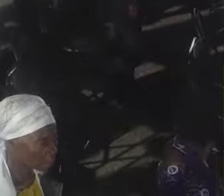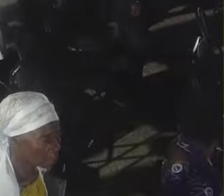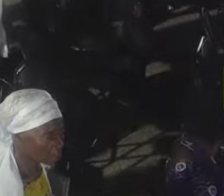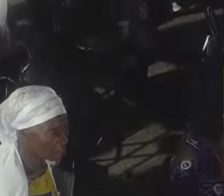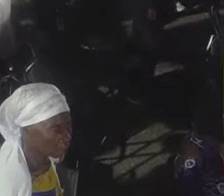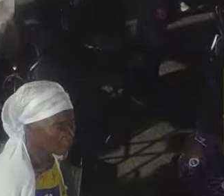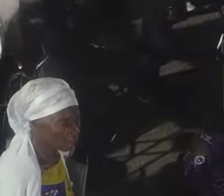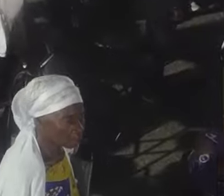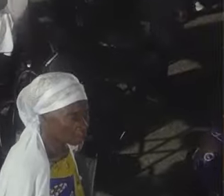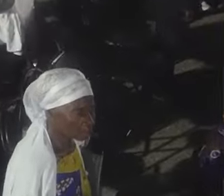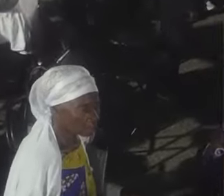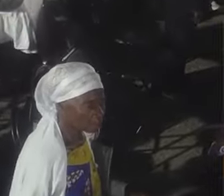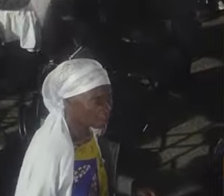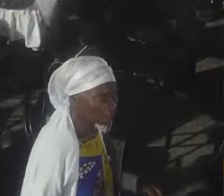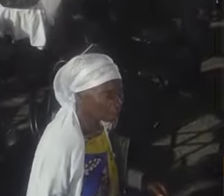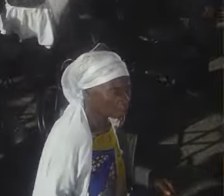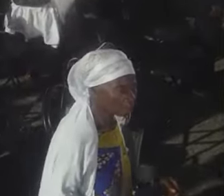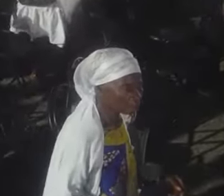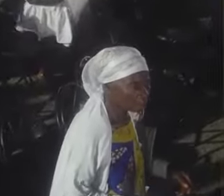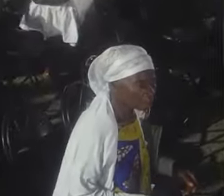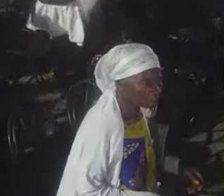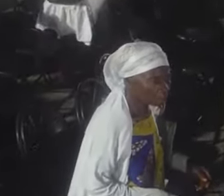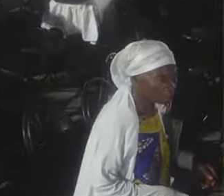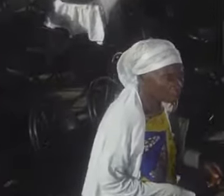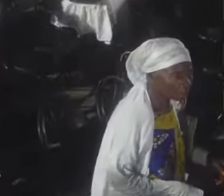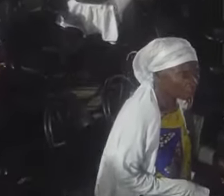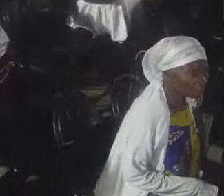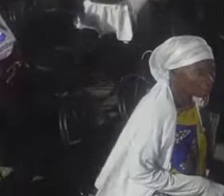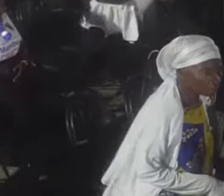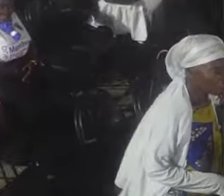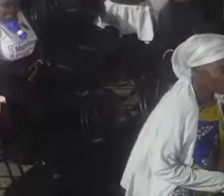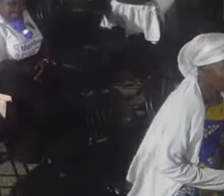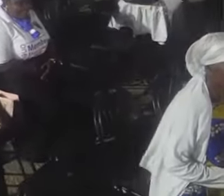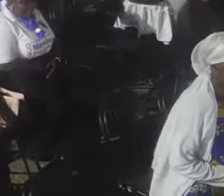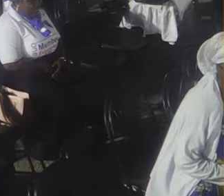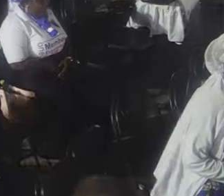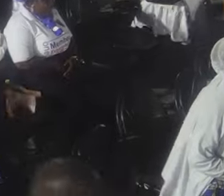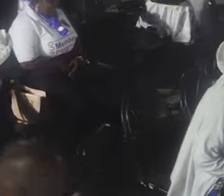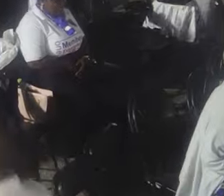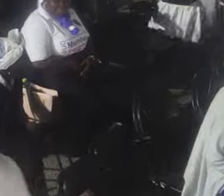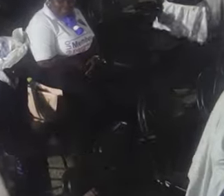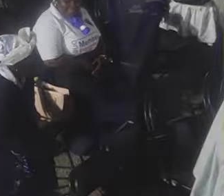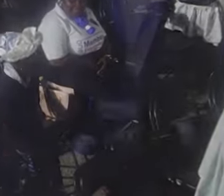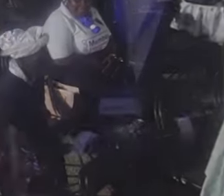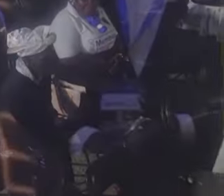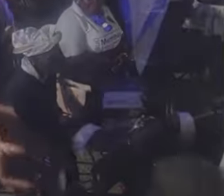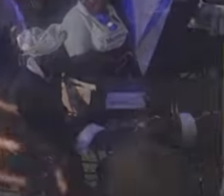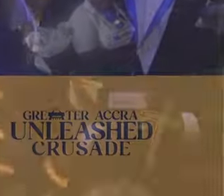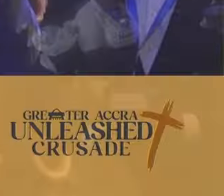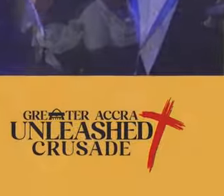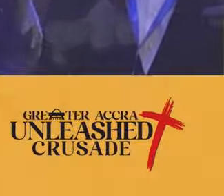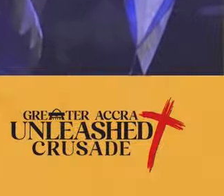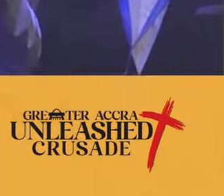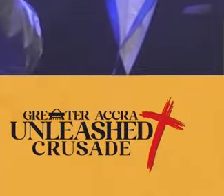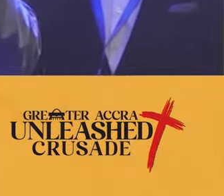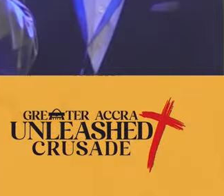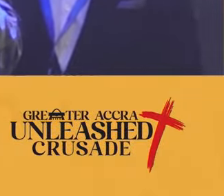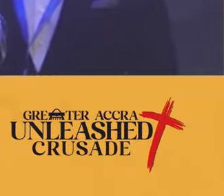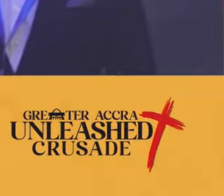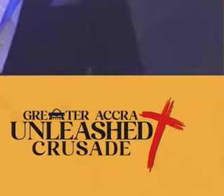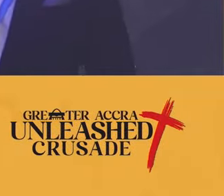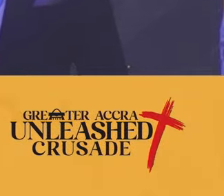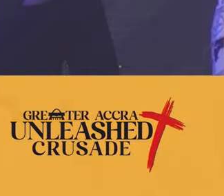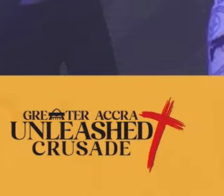So all of us at the front, shall we please rise? If you are yet to